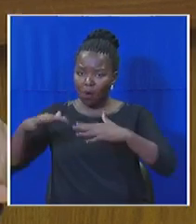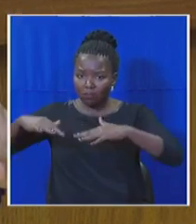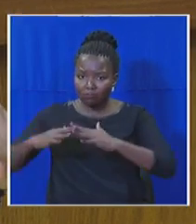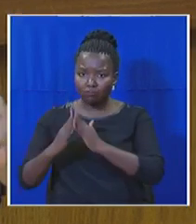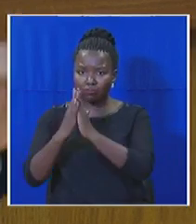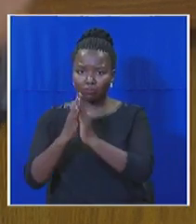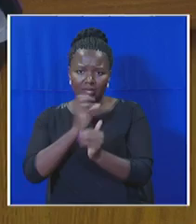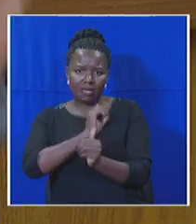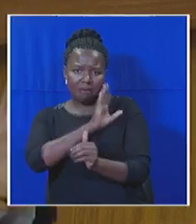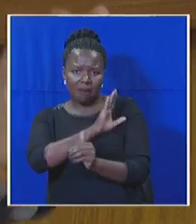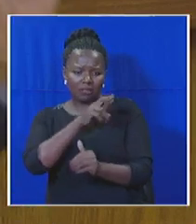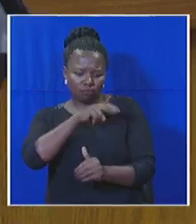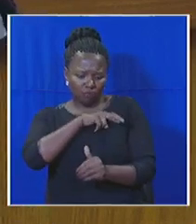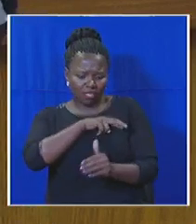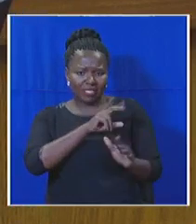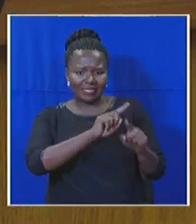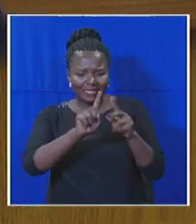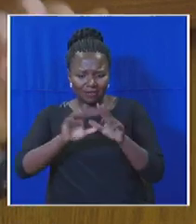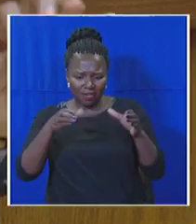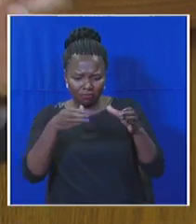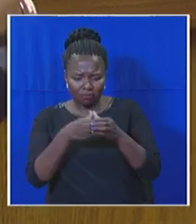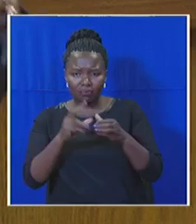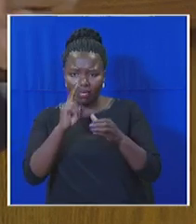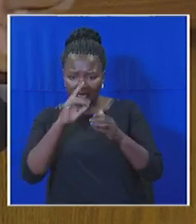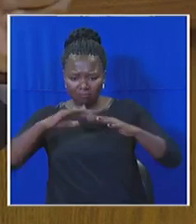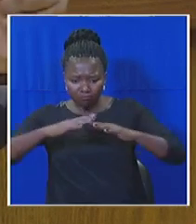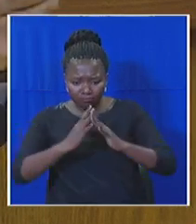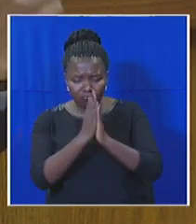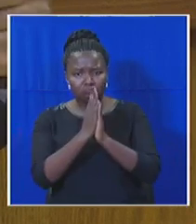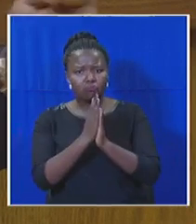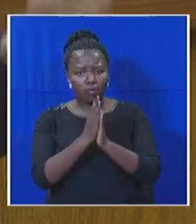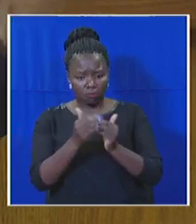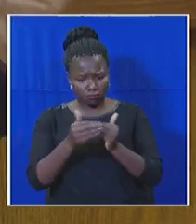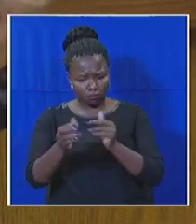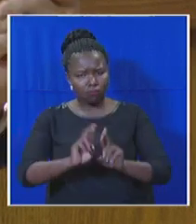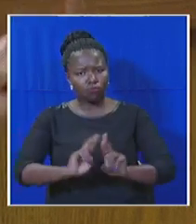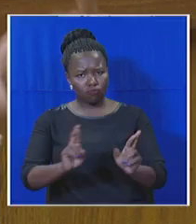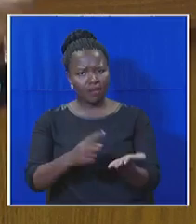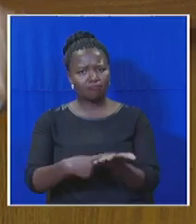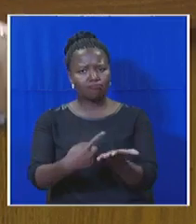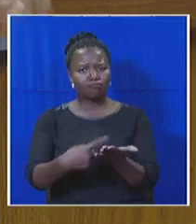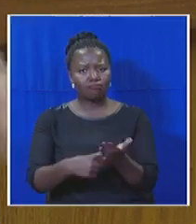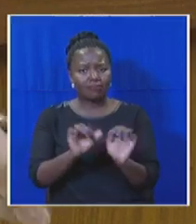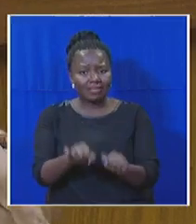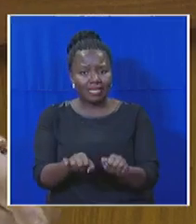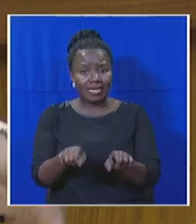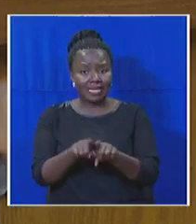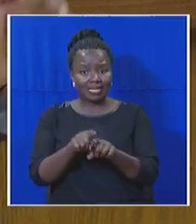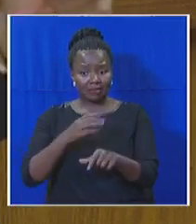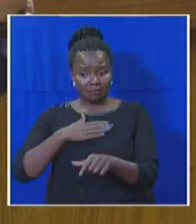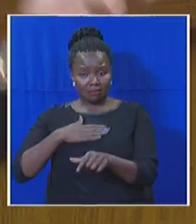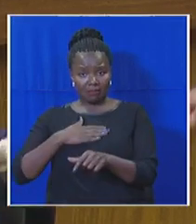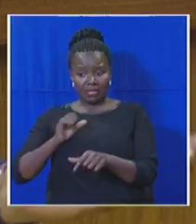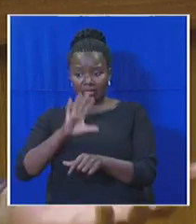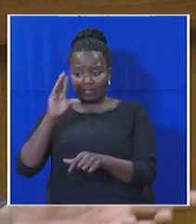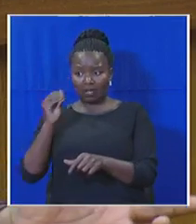different groups, they are ready to discuss and have that, and they are ready that we should play a role to